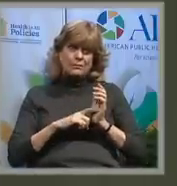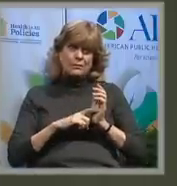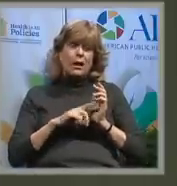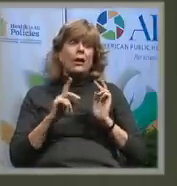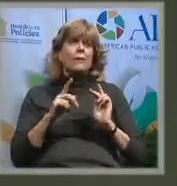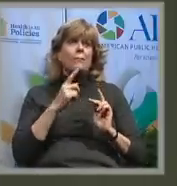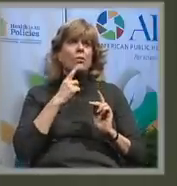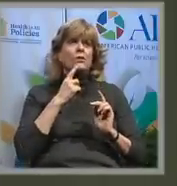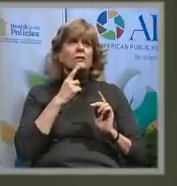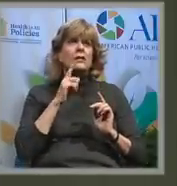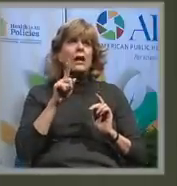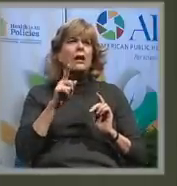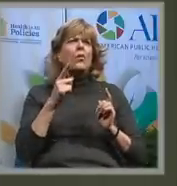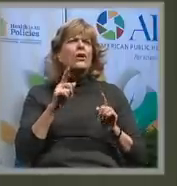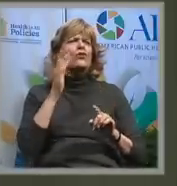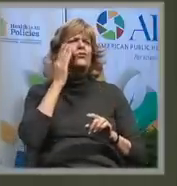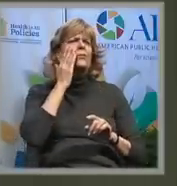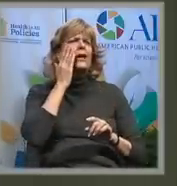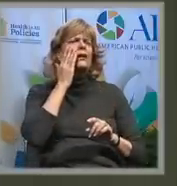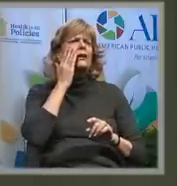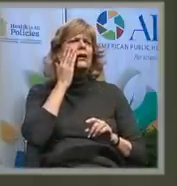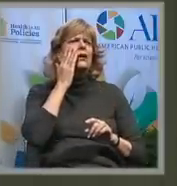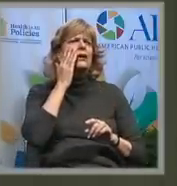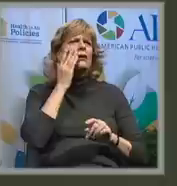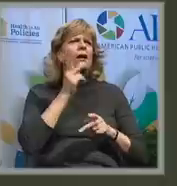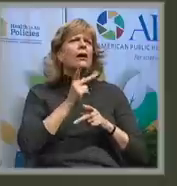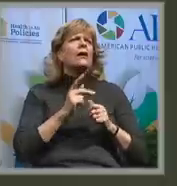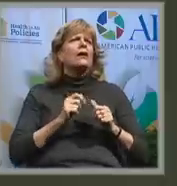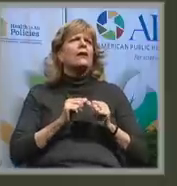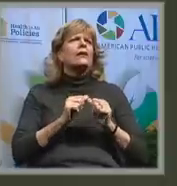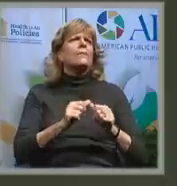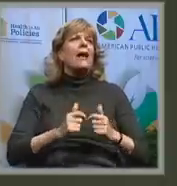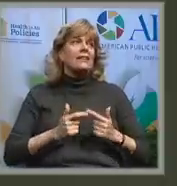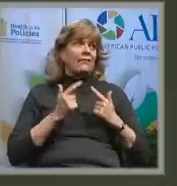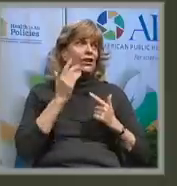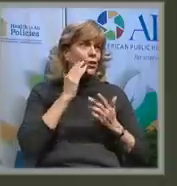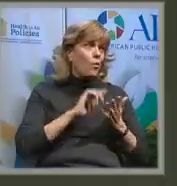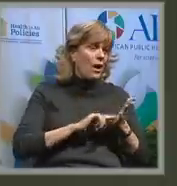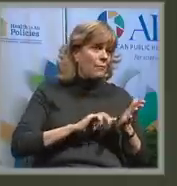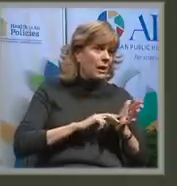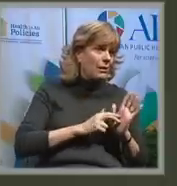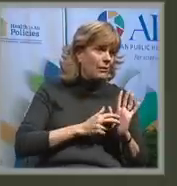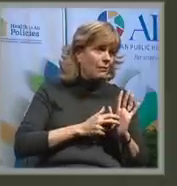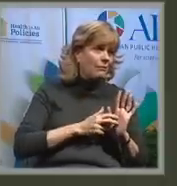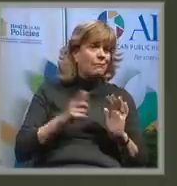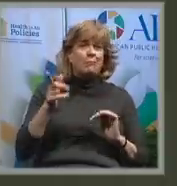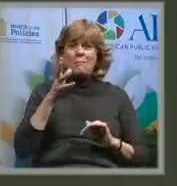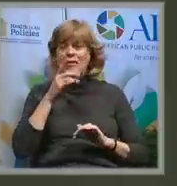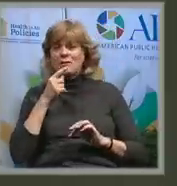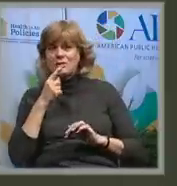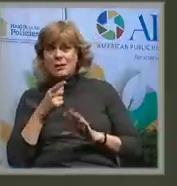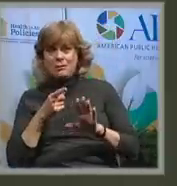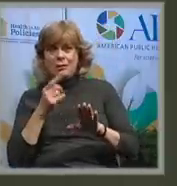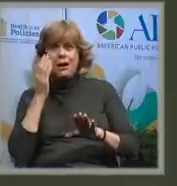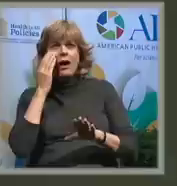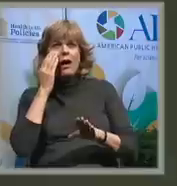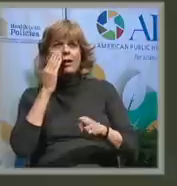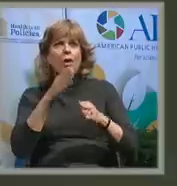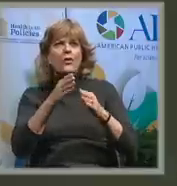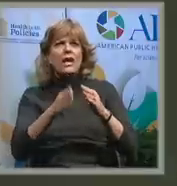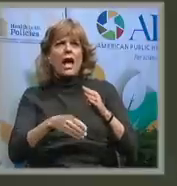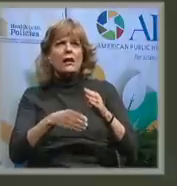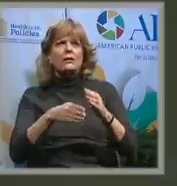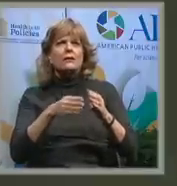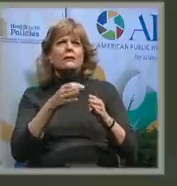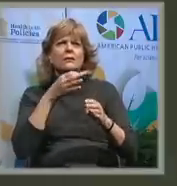will say when they're familiar, though. Keep on living and you'll know what I'm talking about. She said, I know the end is